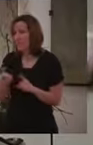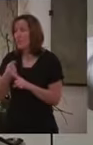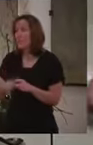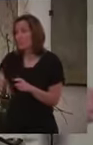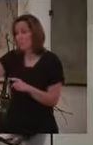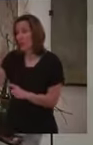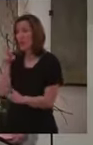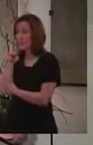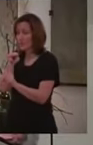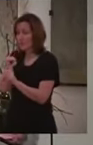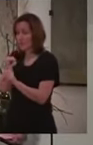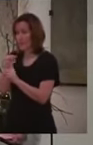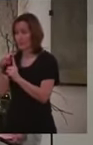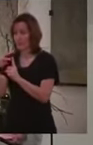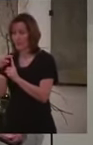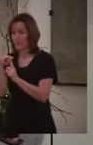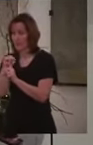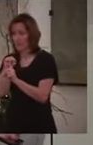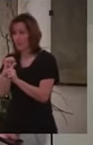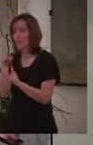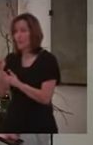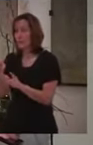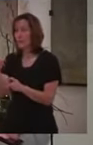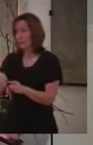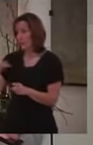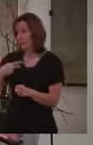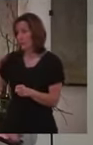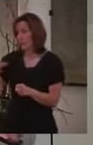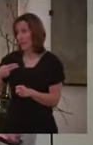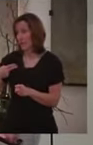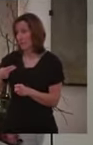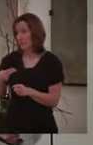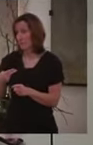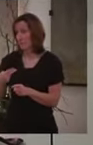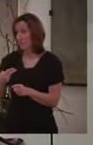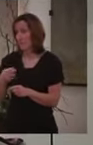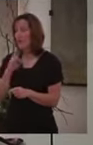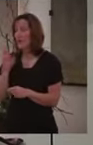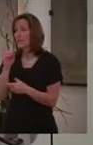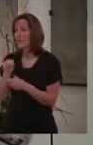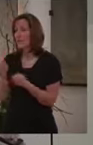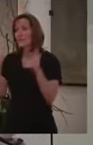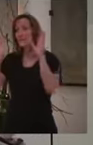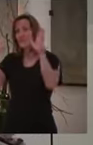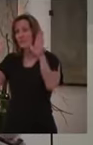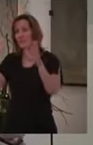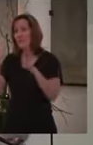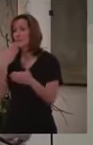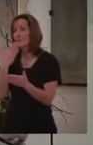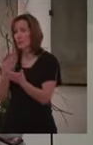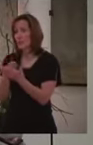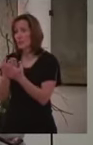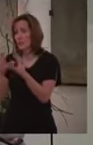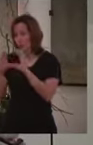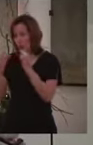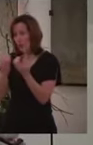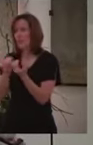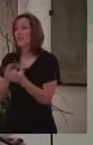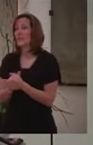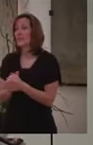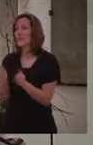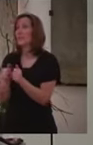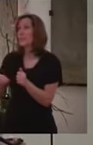From God's perspective, you and I are in splendid company.